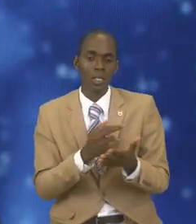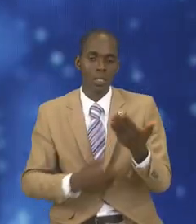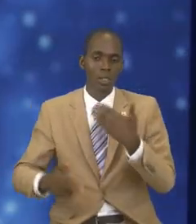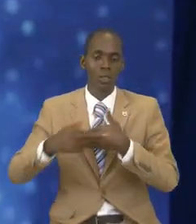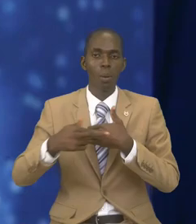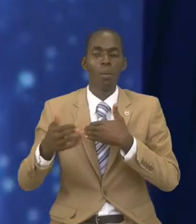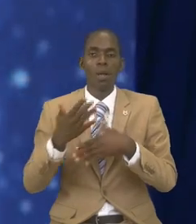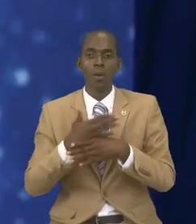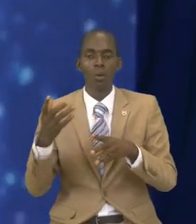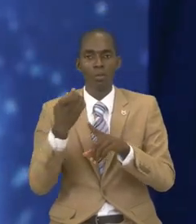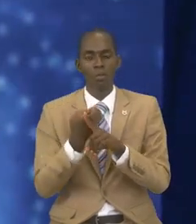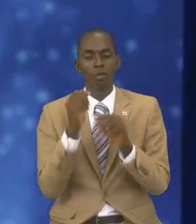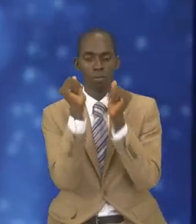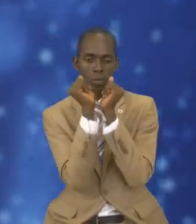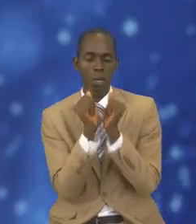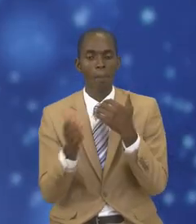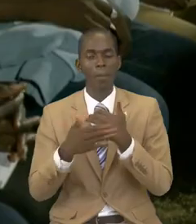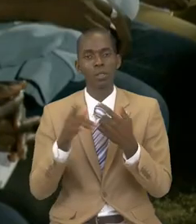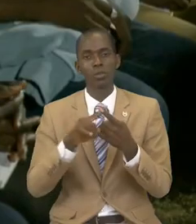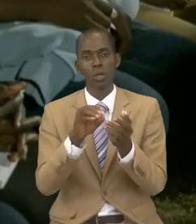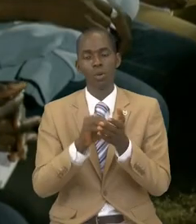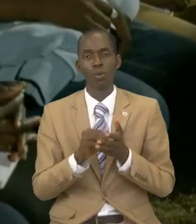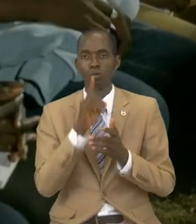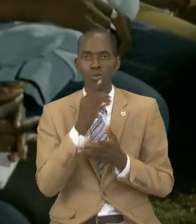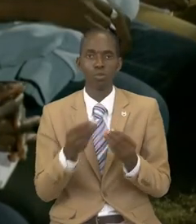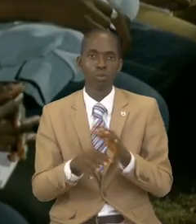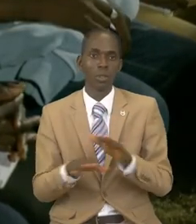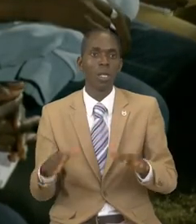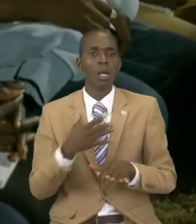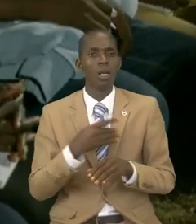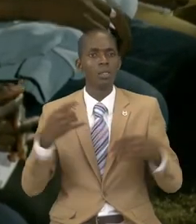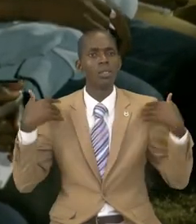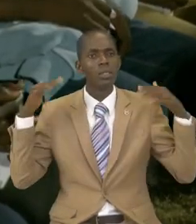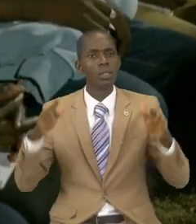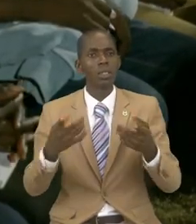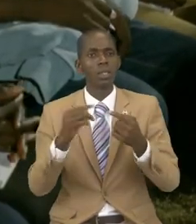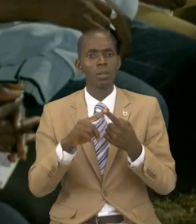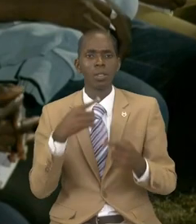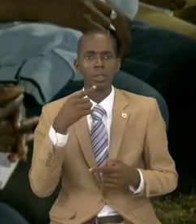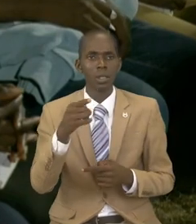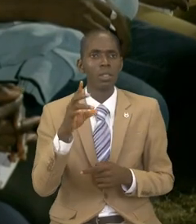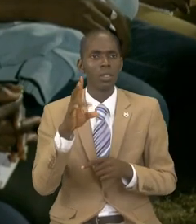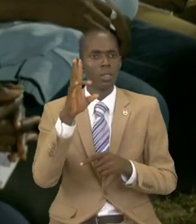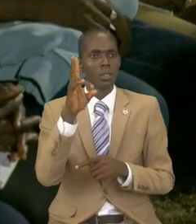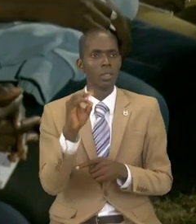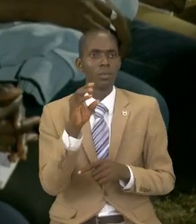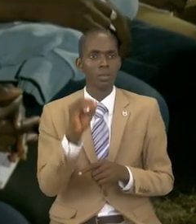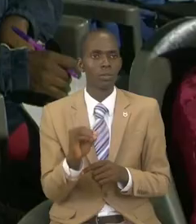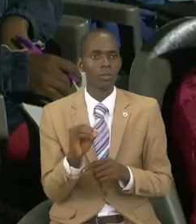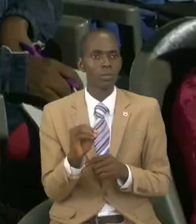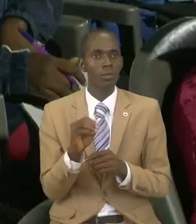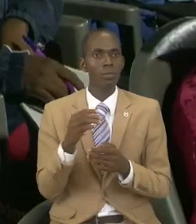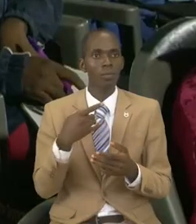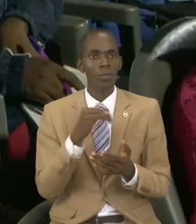the land. Look at what happened now. And the angel now came and revealed to him, 70 weeks are determined upon thy